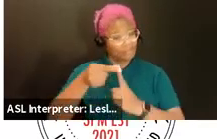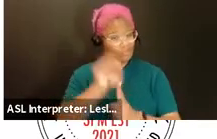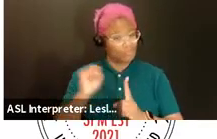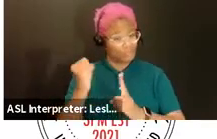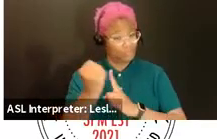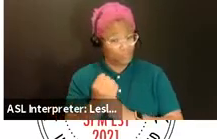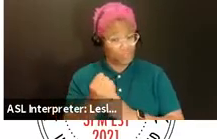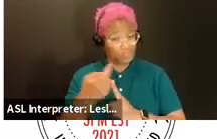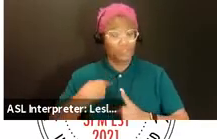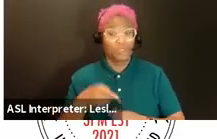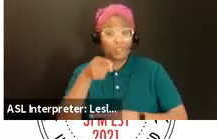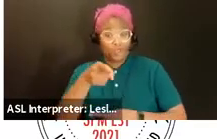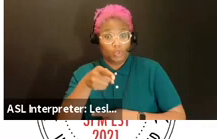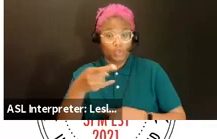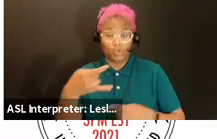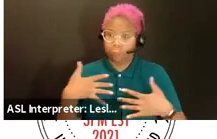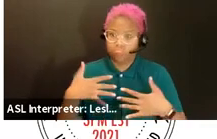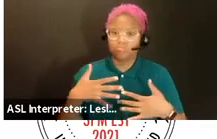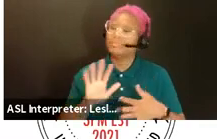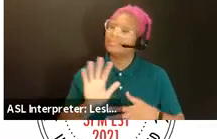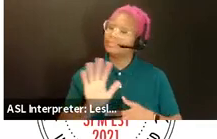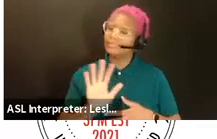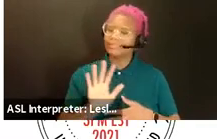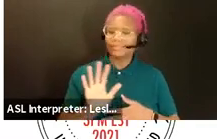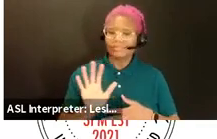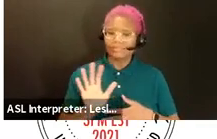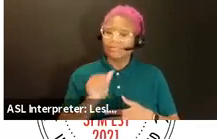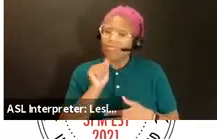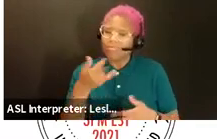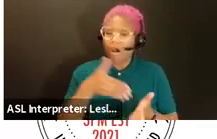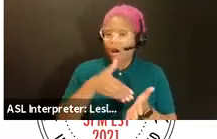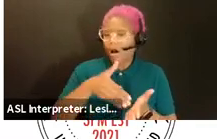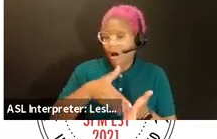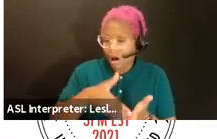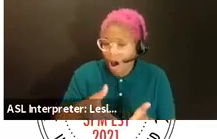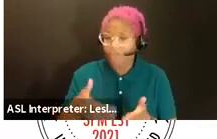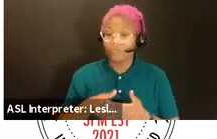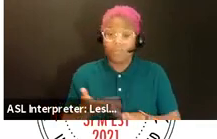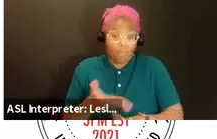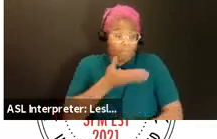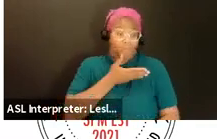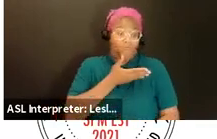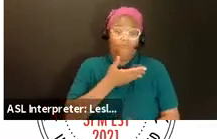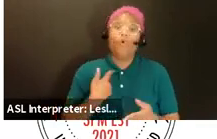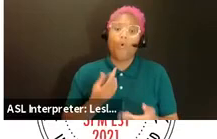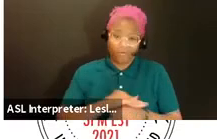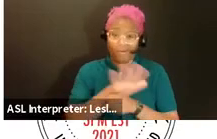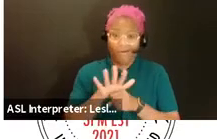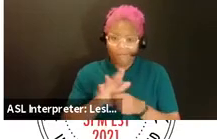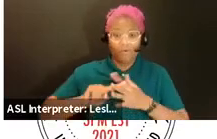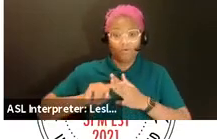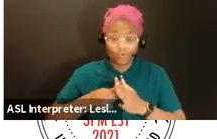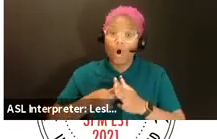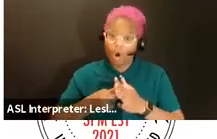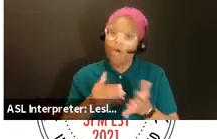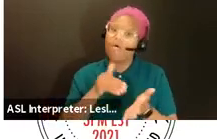counting on at all. It's very, very rare that it's happened. It tended to happen more often early on in the pandemic, early on